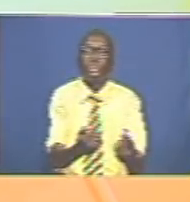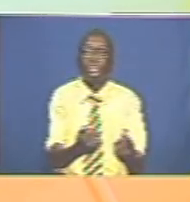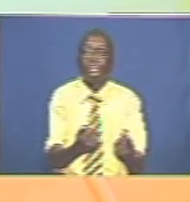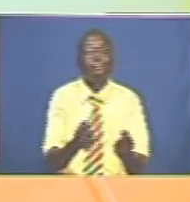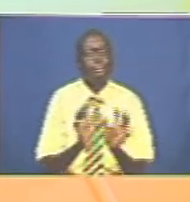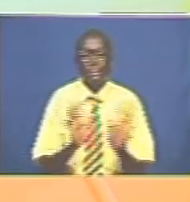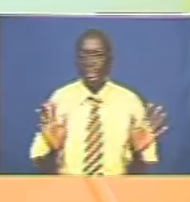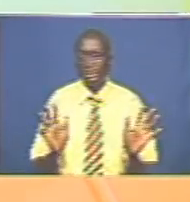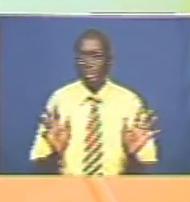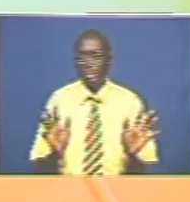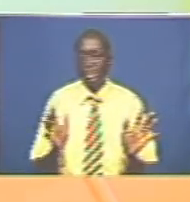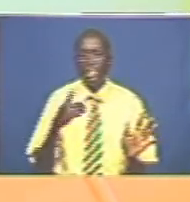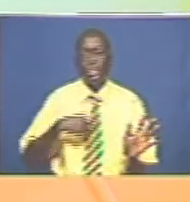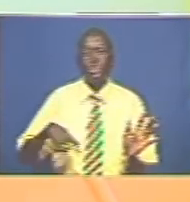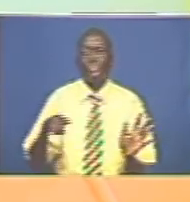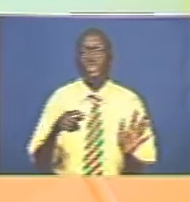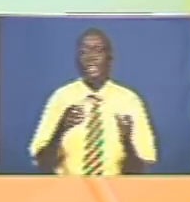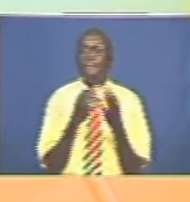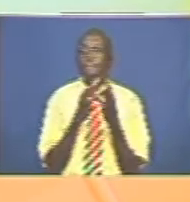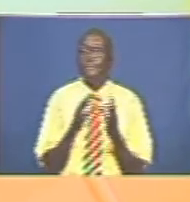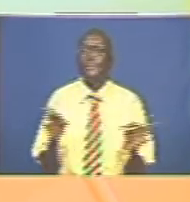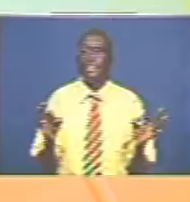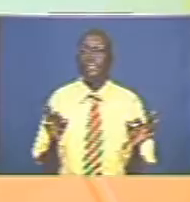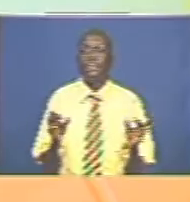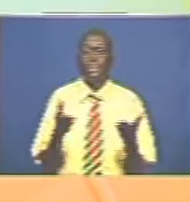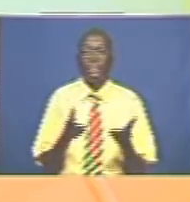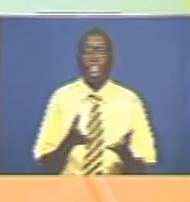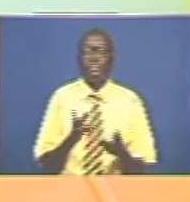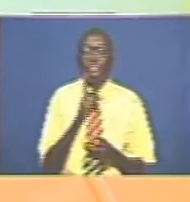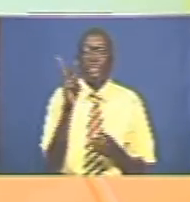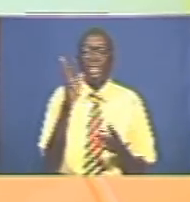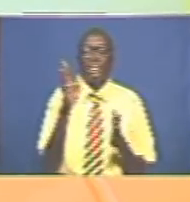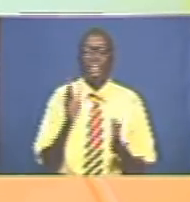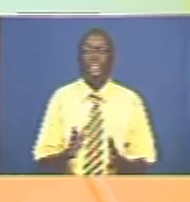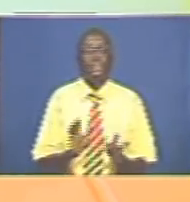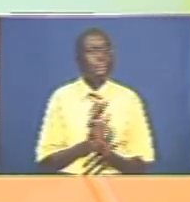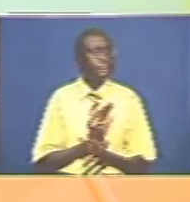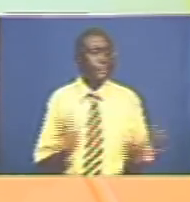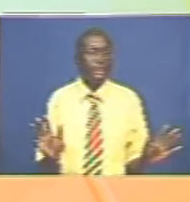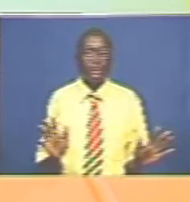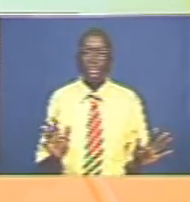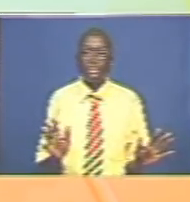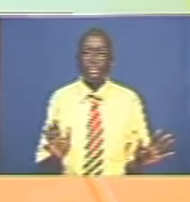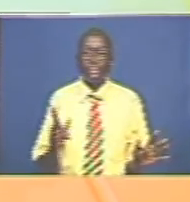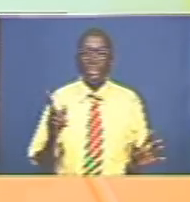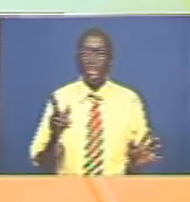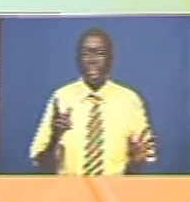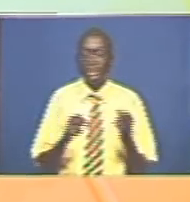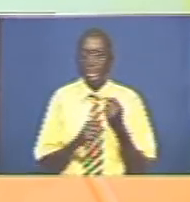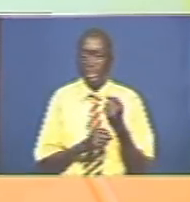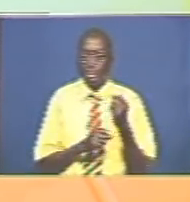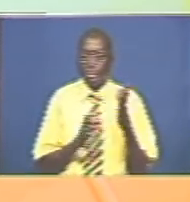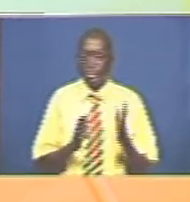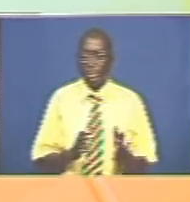hivyo show yetu ni free because we are here for the Kenyans. Yes. Na hao fans wa Sundowner